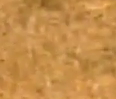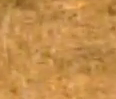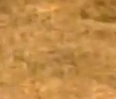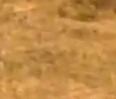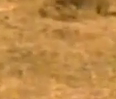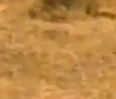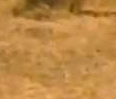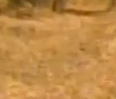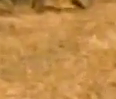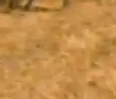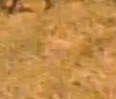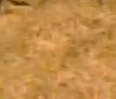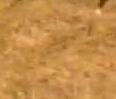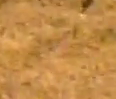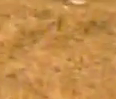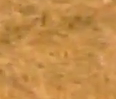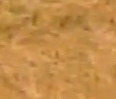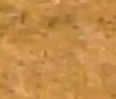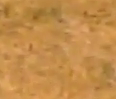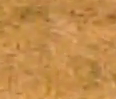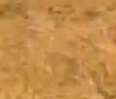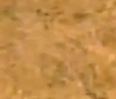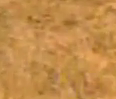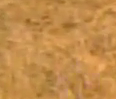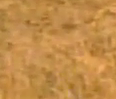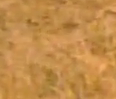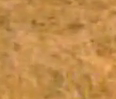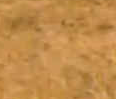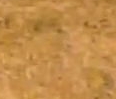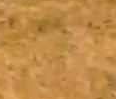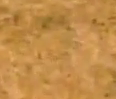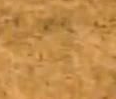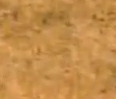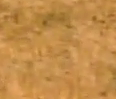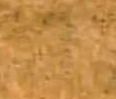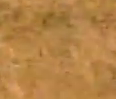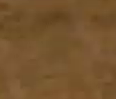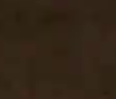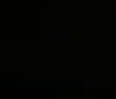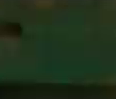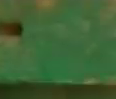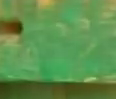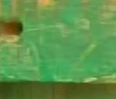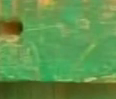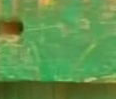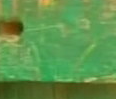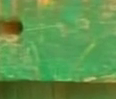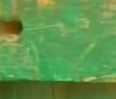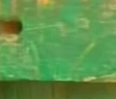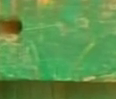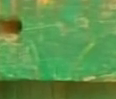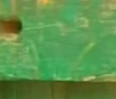Stephen Lumero told the lead he came face to face with a group of armed herders who had invaded his farm.